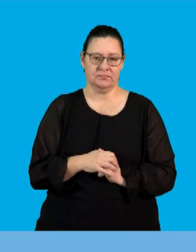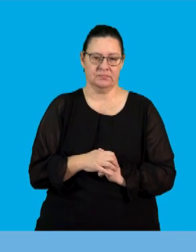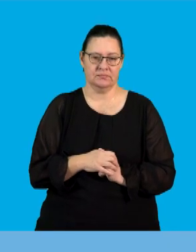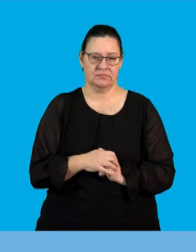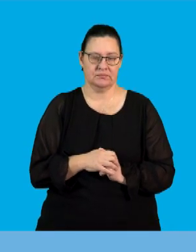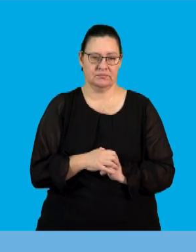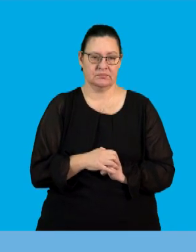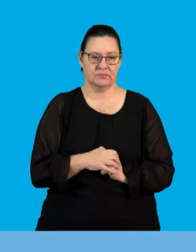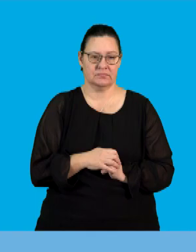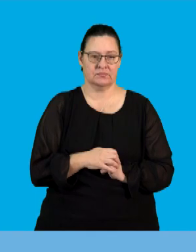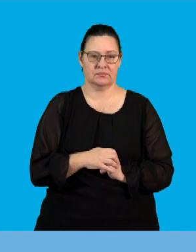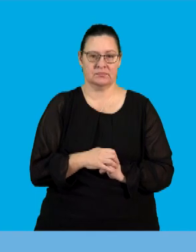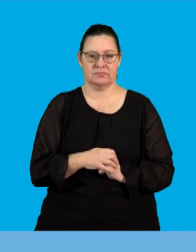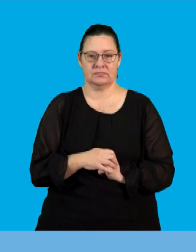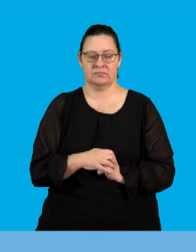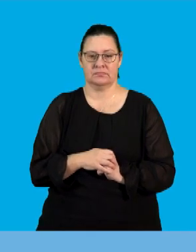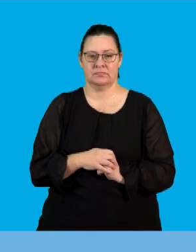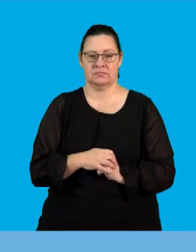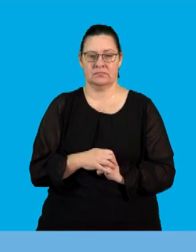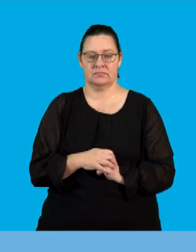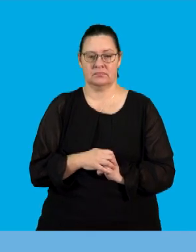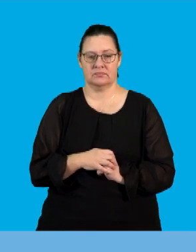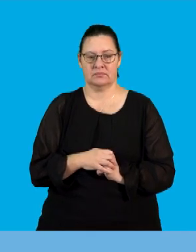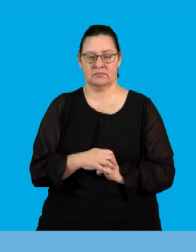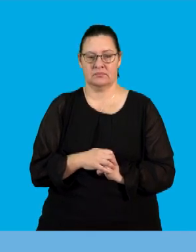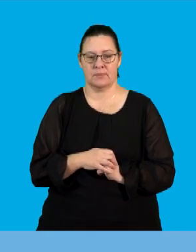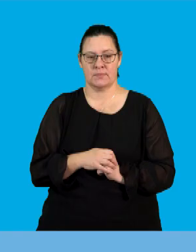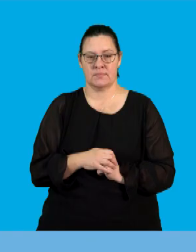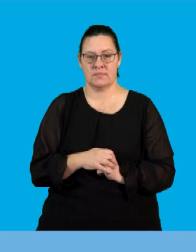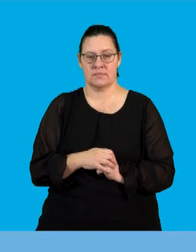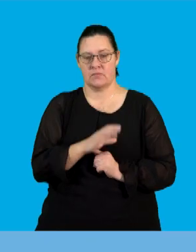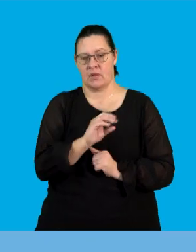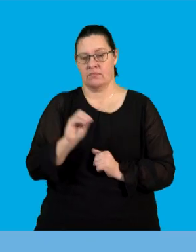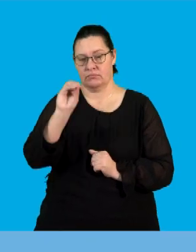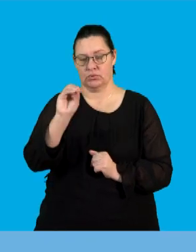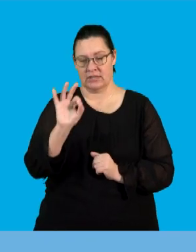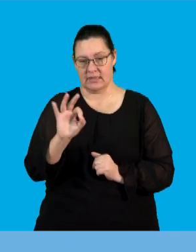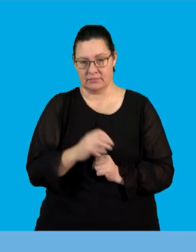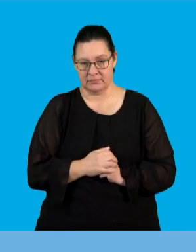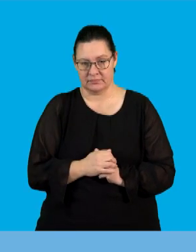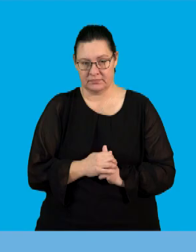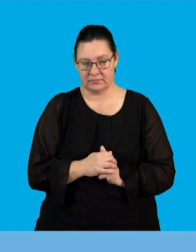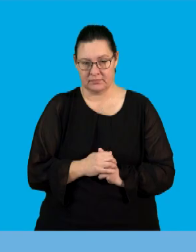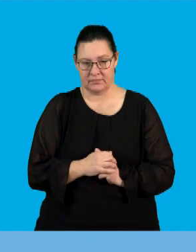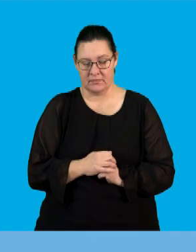is our sodium oxide. On this table that we have, it is number 3. So number 3, it is going